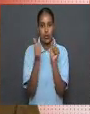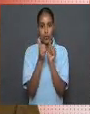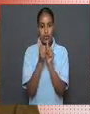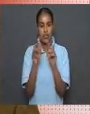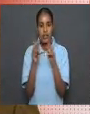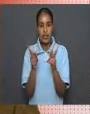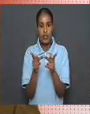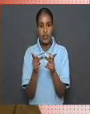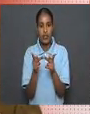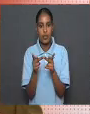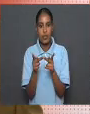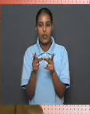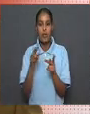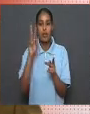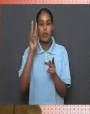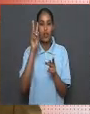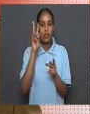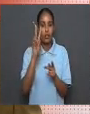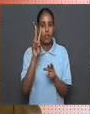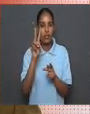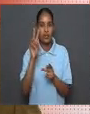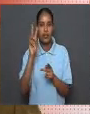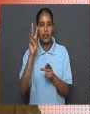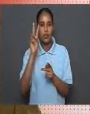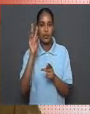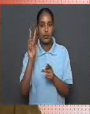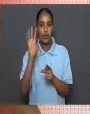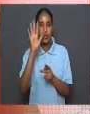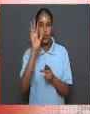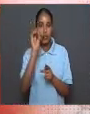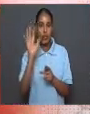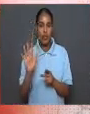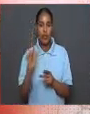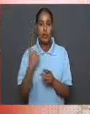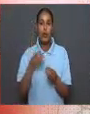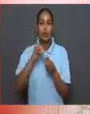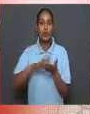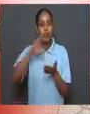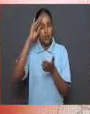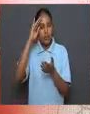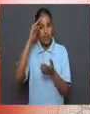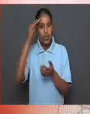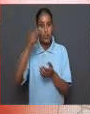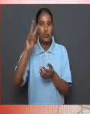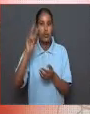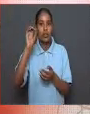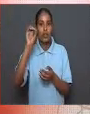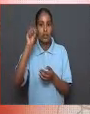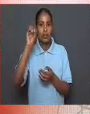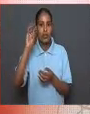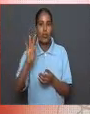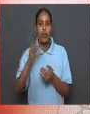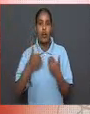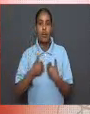with the surface of vanadium pentoxide. We also learned that sulfuric